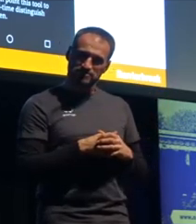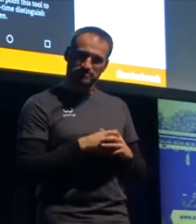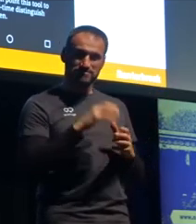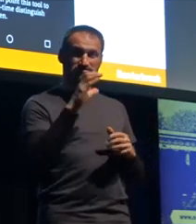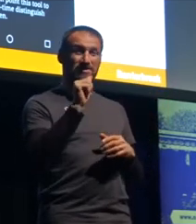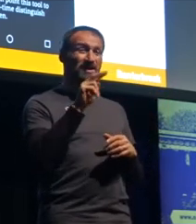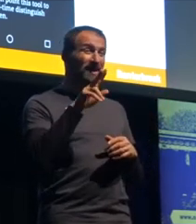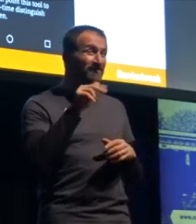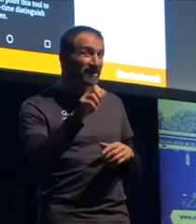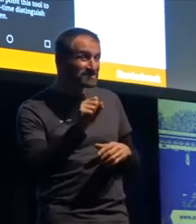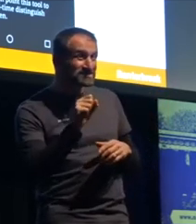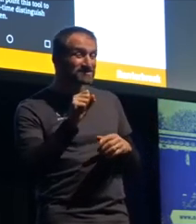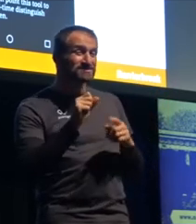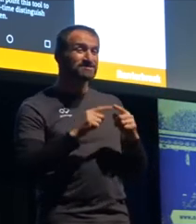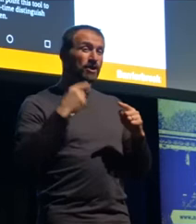Canvas looping over pixels.